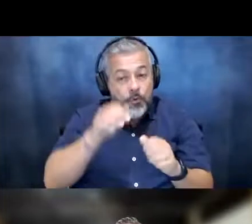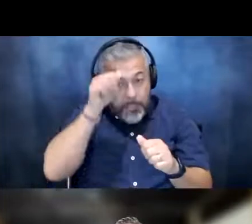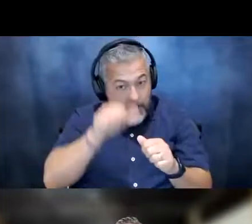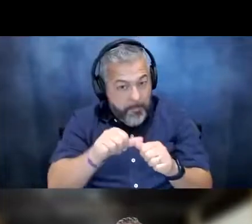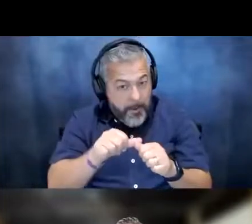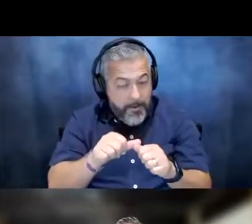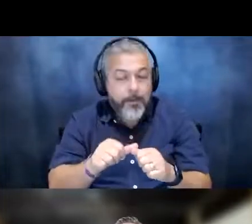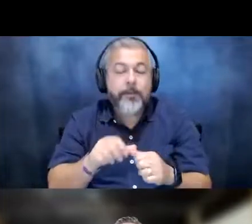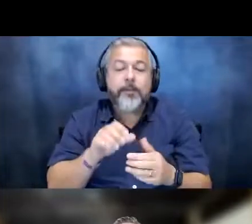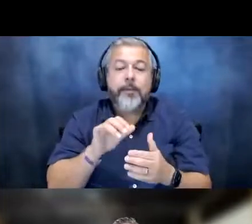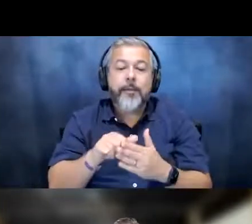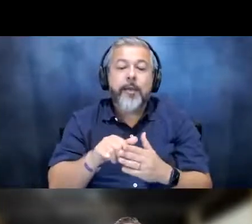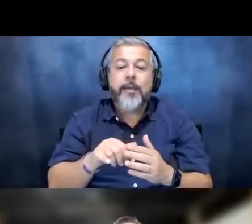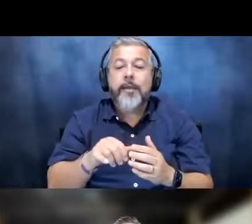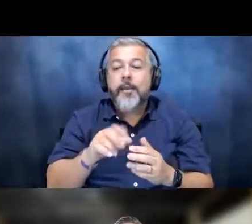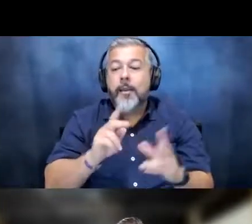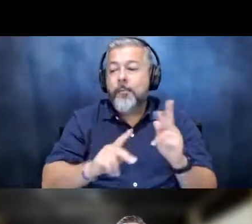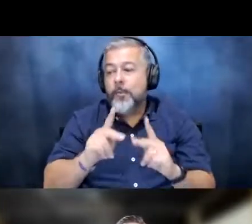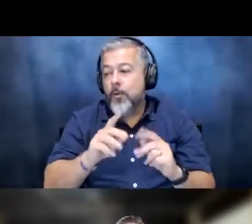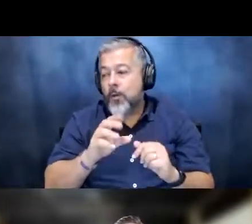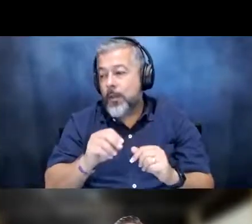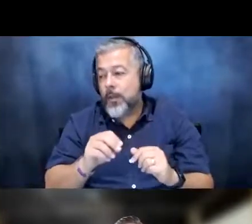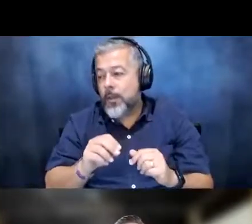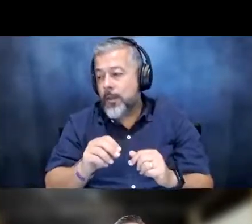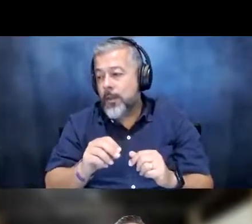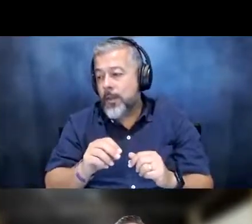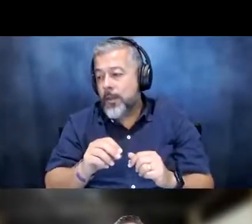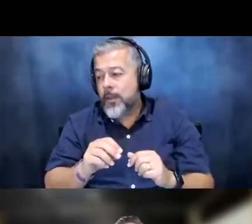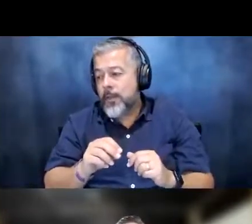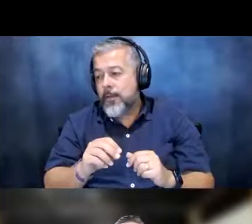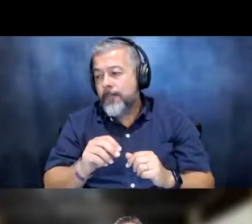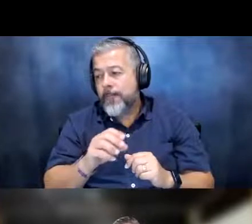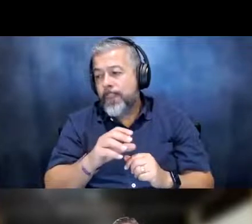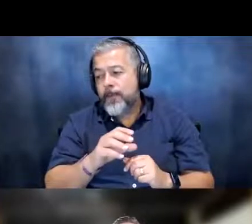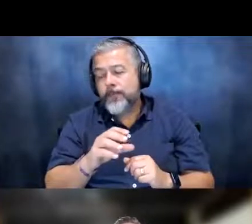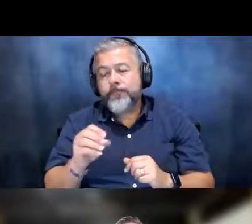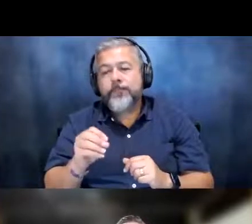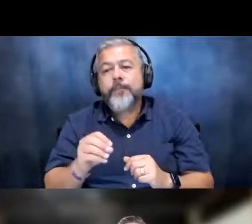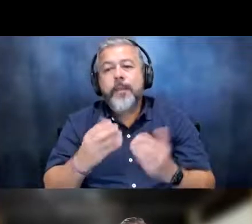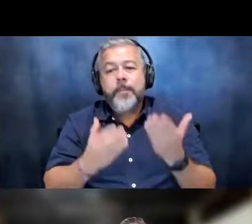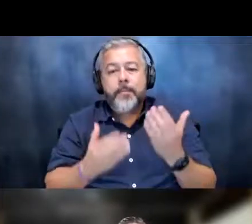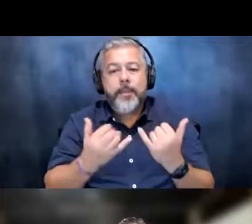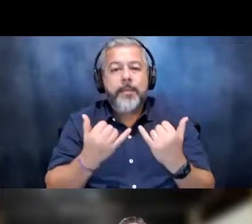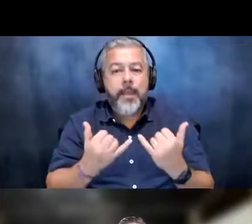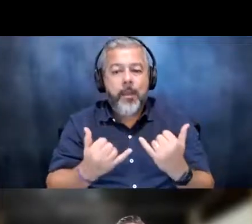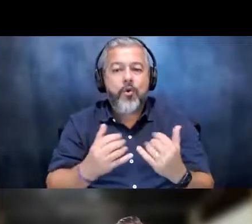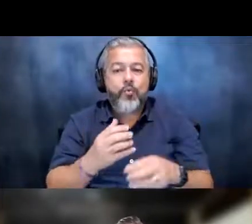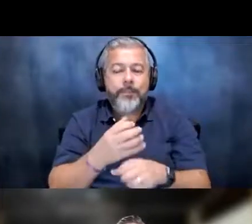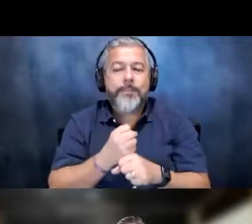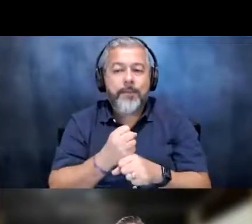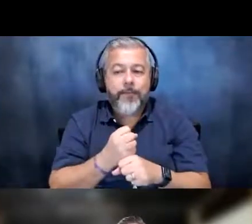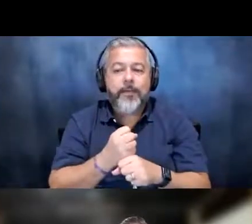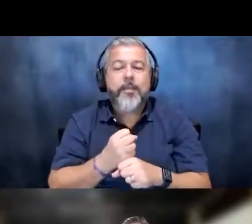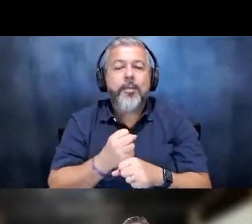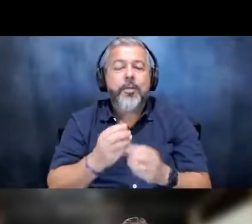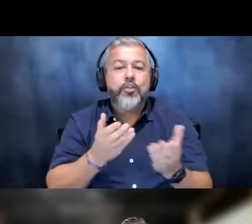that the people and the children that are being served may be receiving a service from